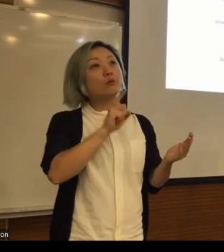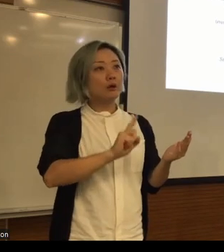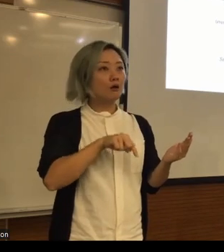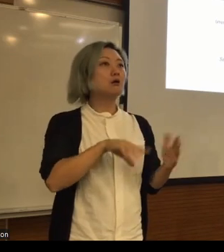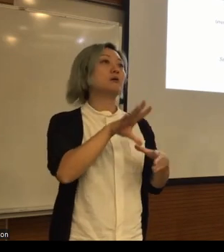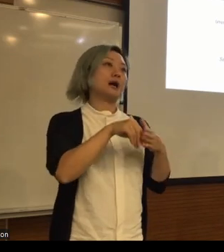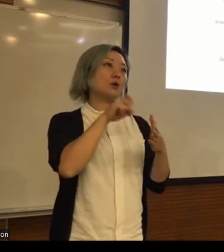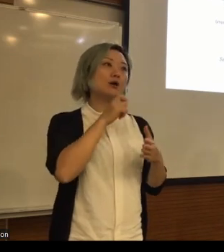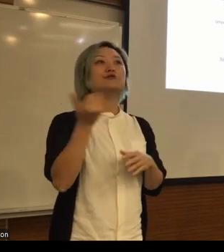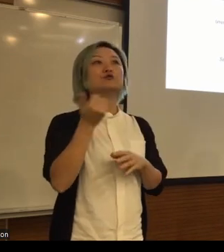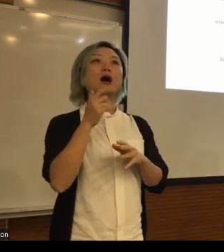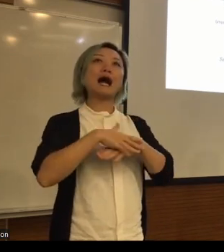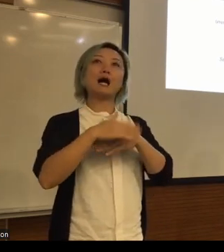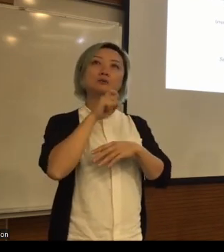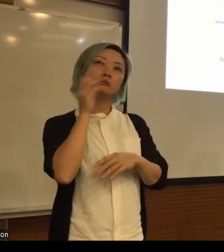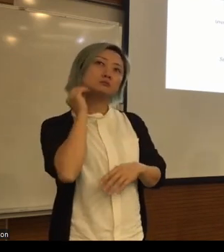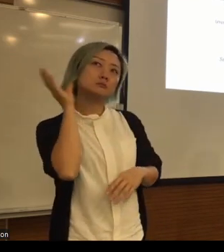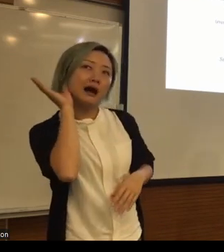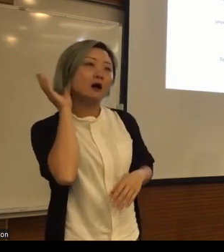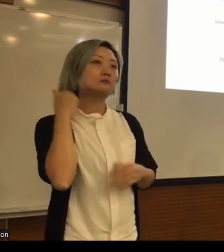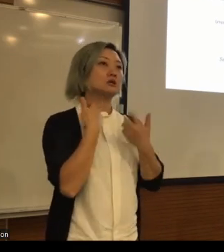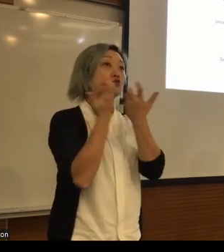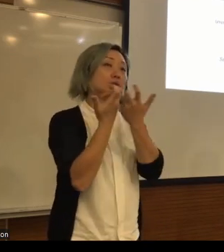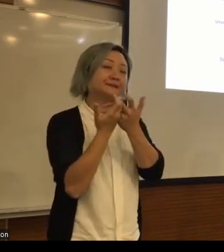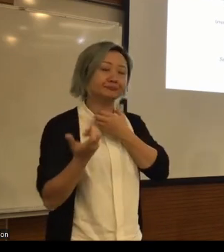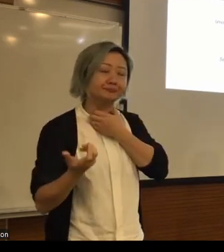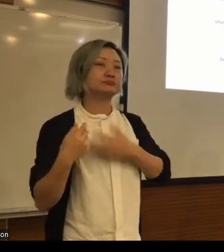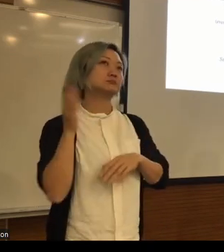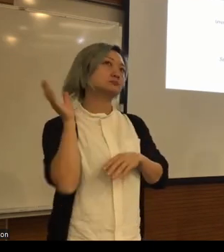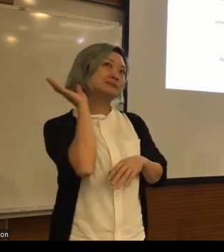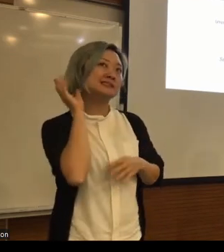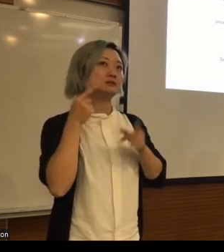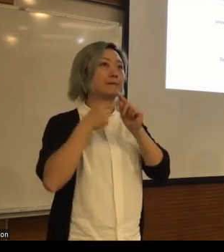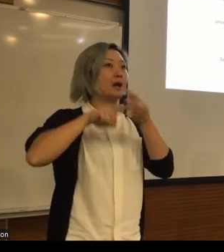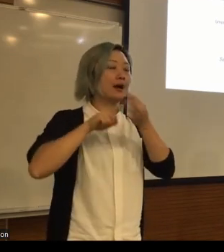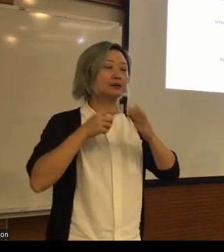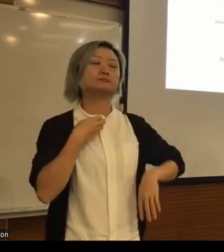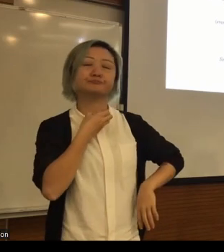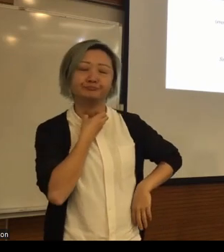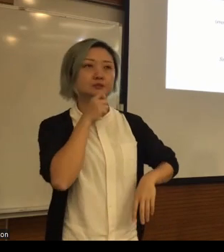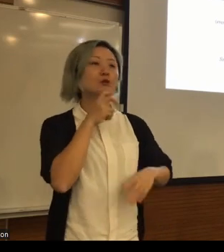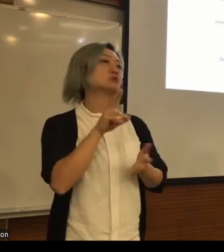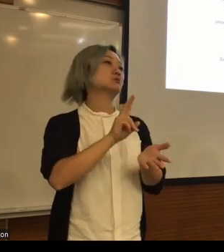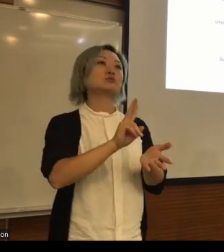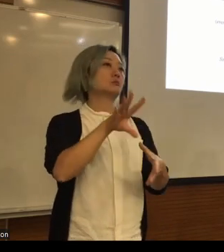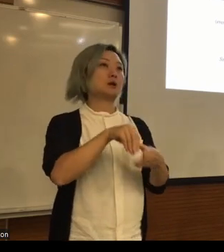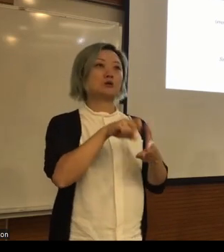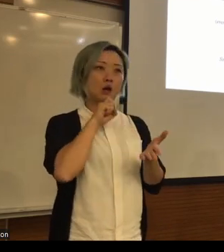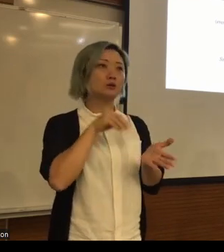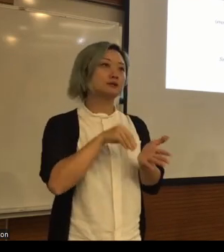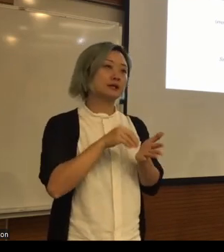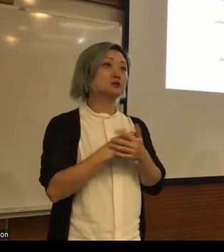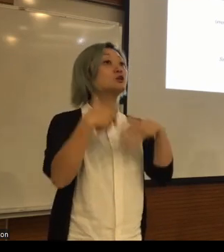certain problem triggers like numbers, like names, you find that, for instance, for numbers, very often the accuracy rate